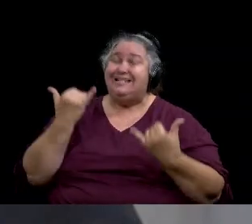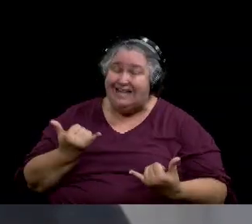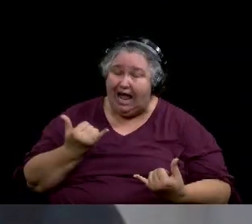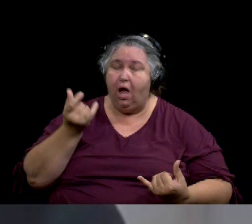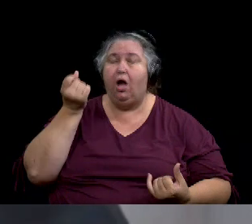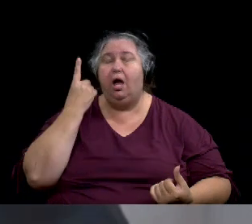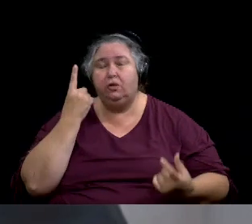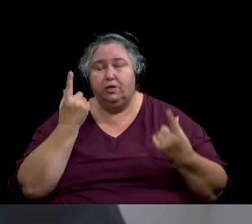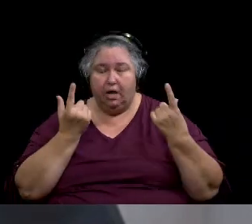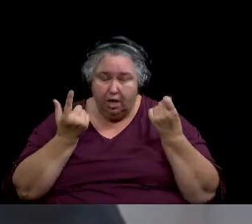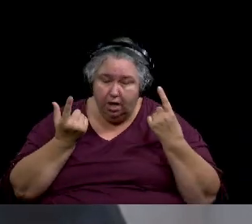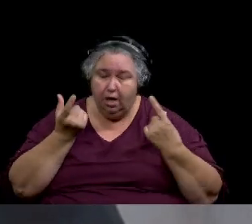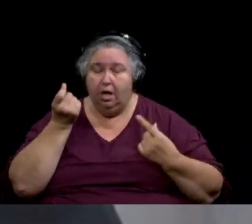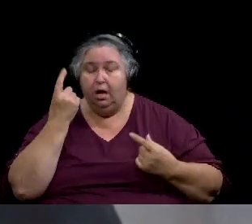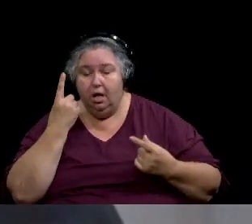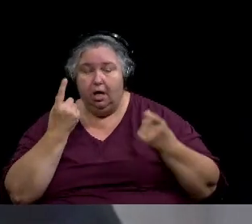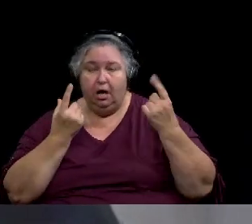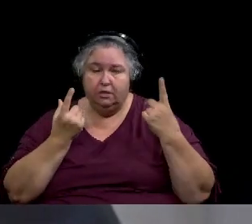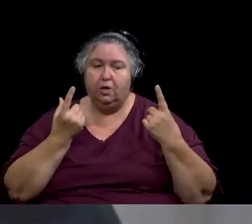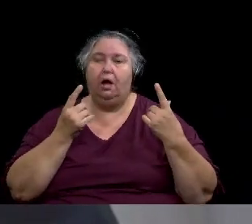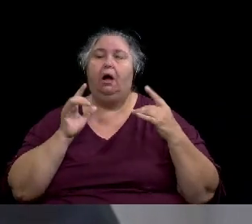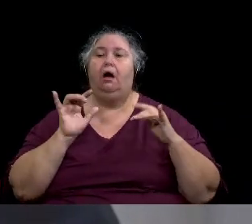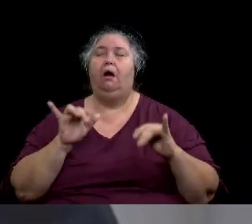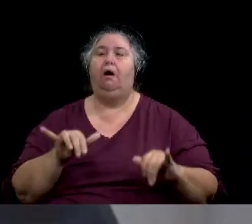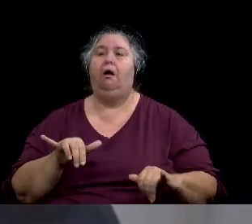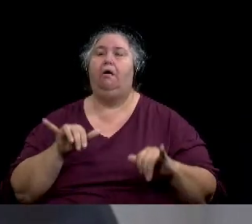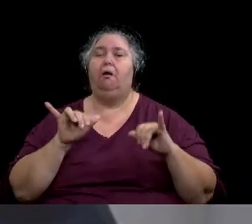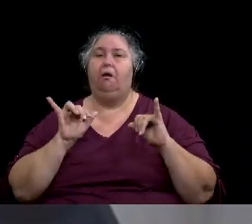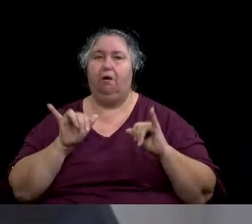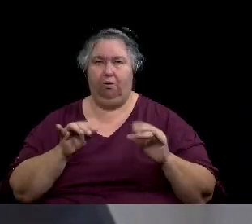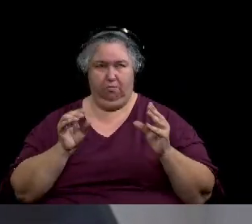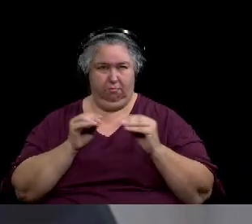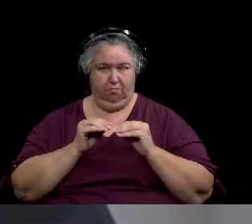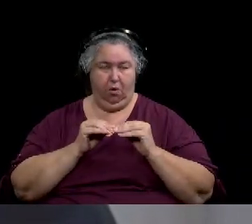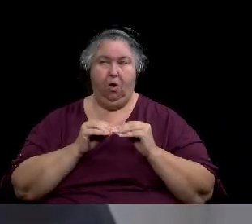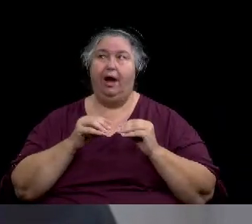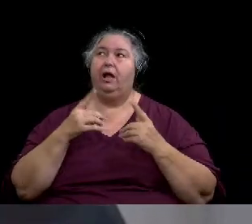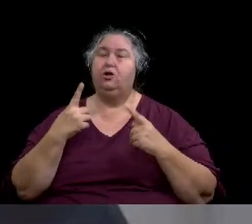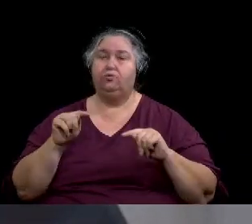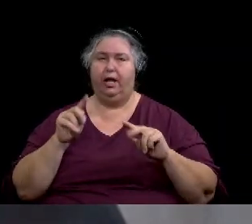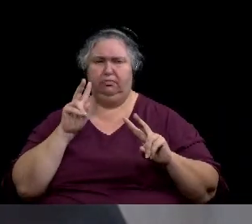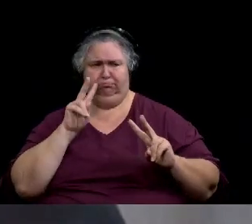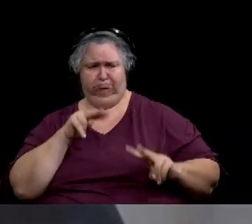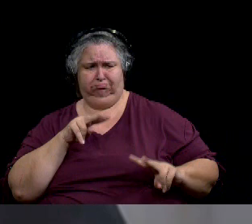issue that and trying to put the stigmas aside, as Dr. Jackson Griggs had mentioned.